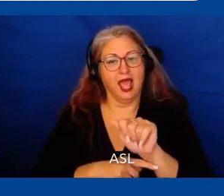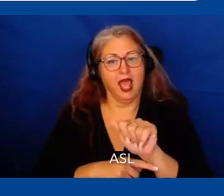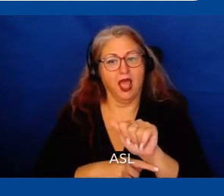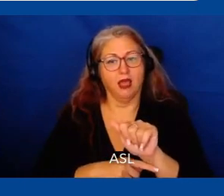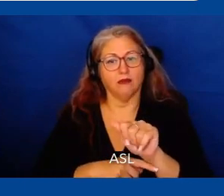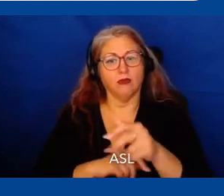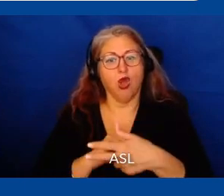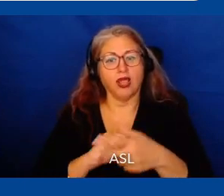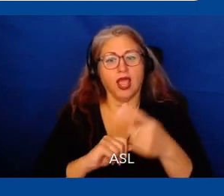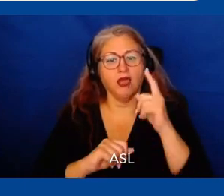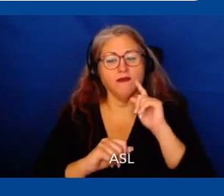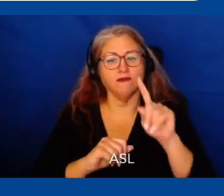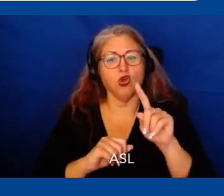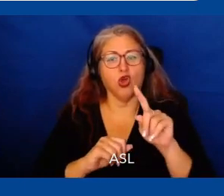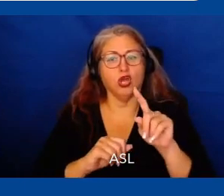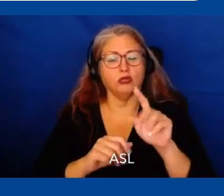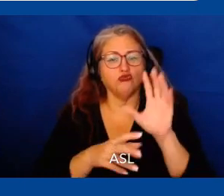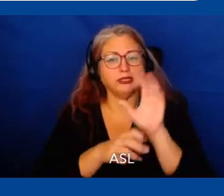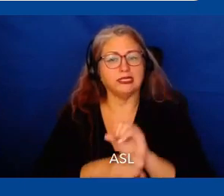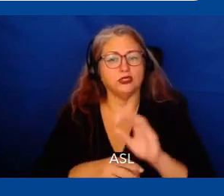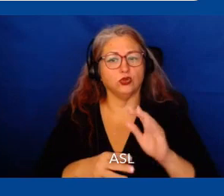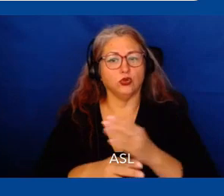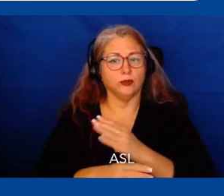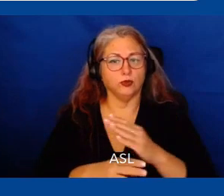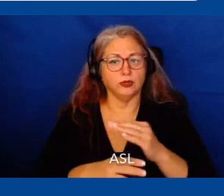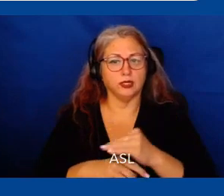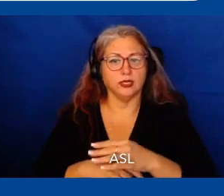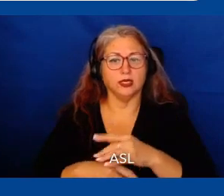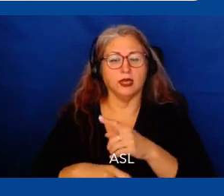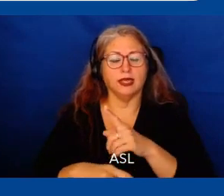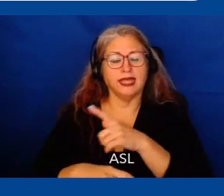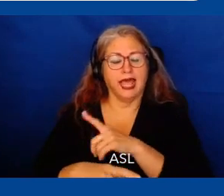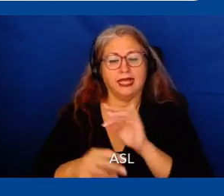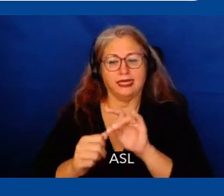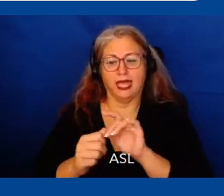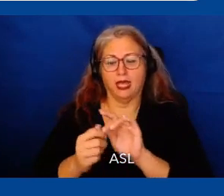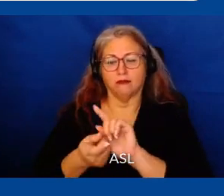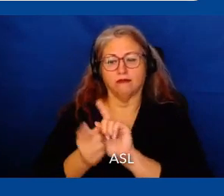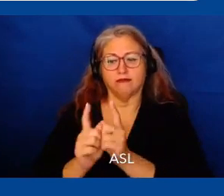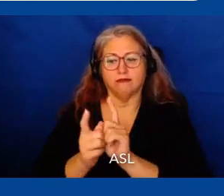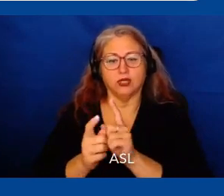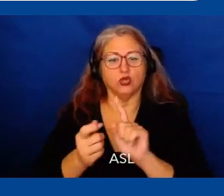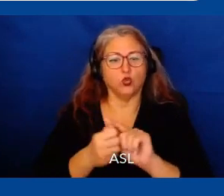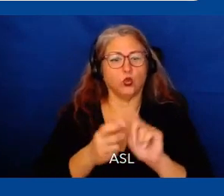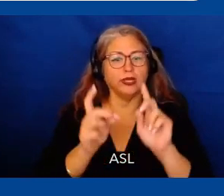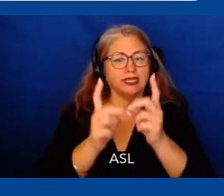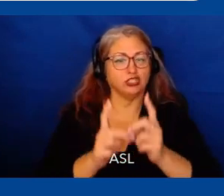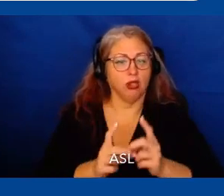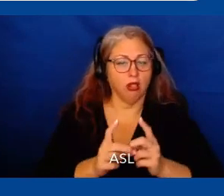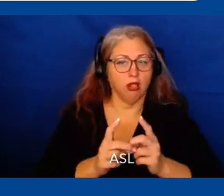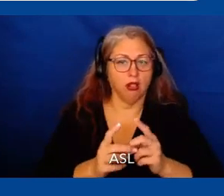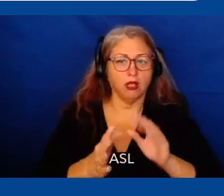Music. So they digitized that. So that's